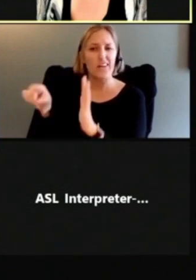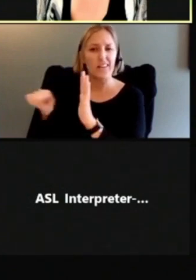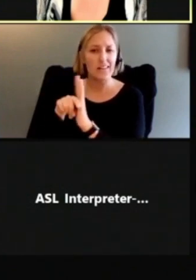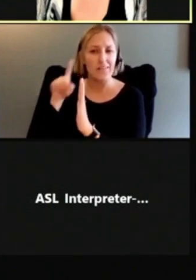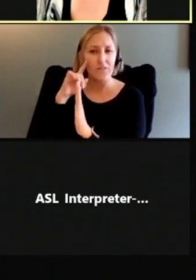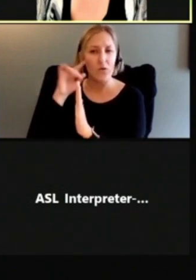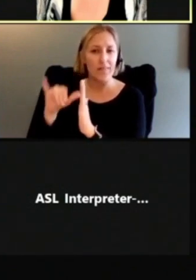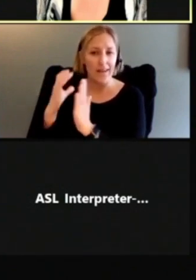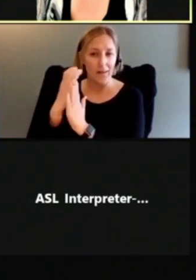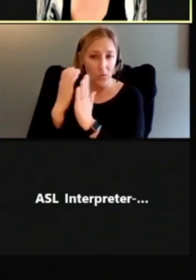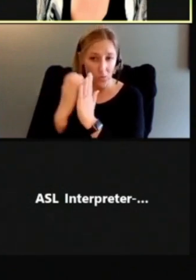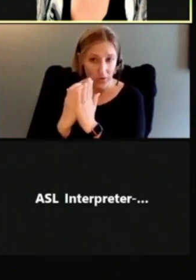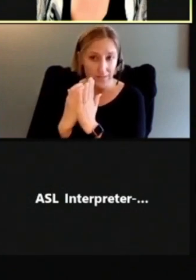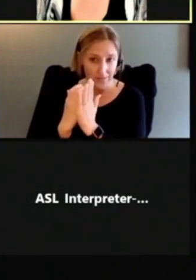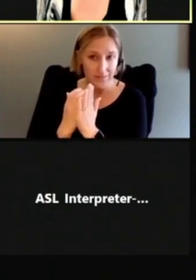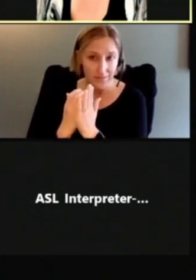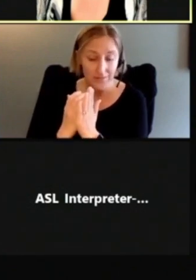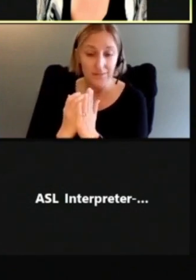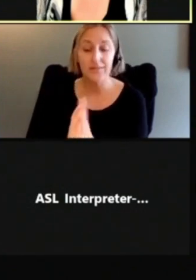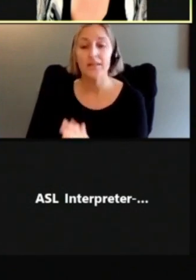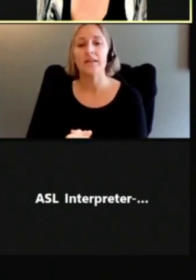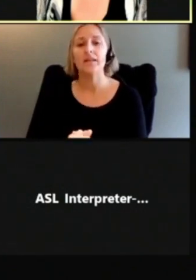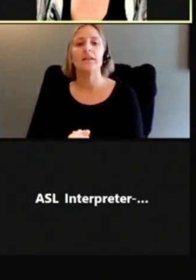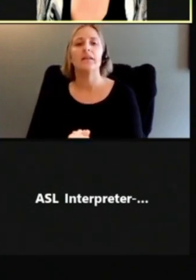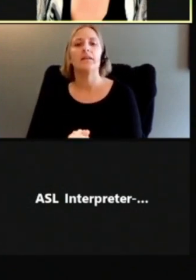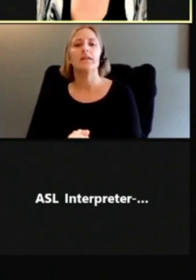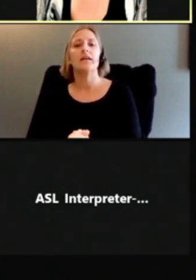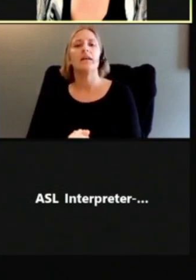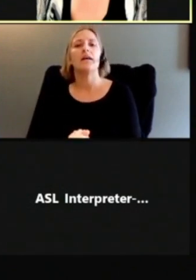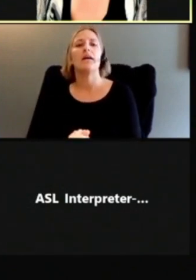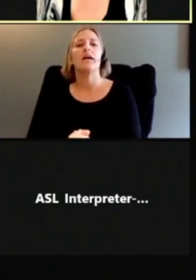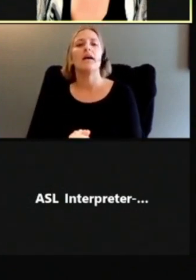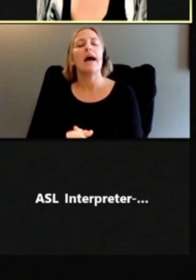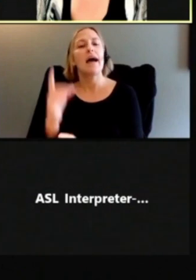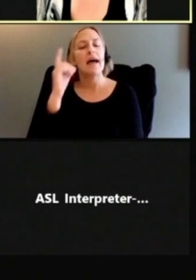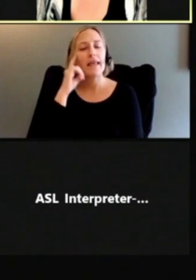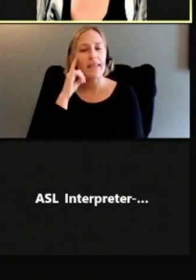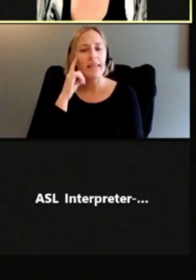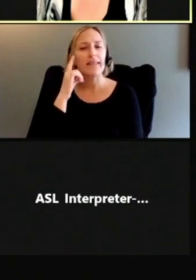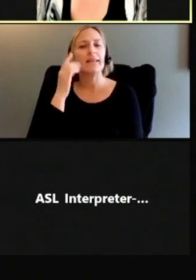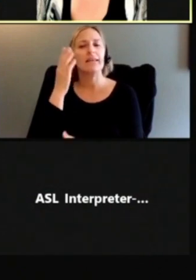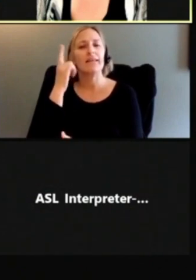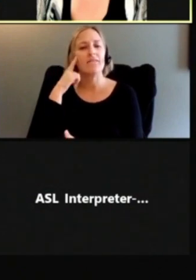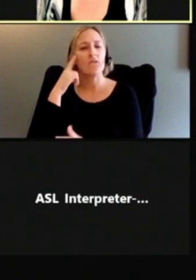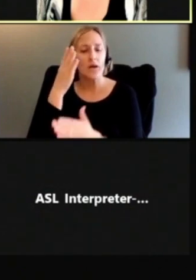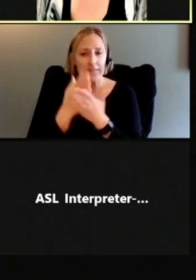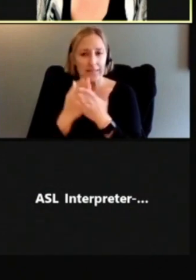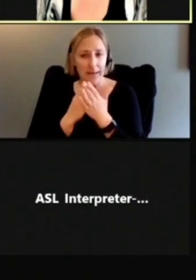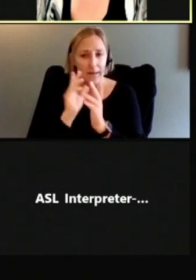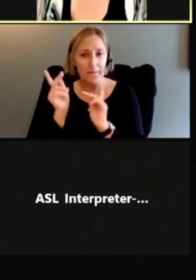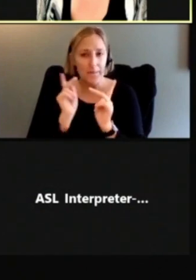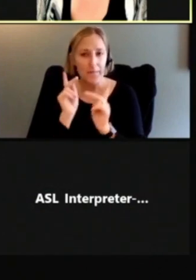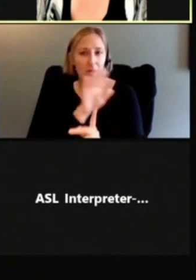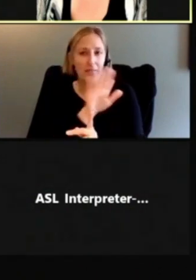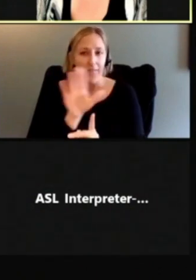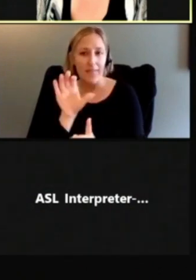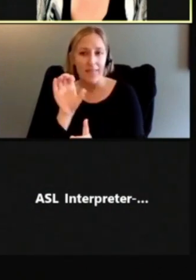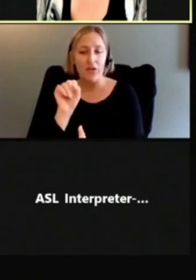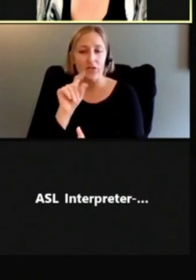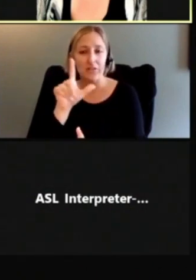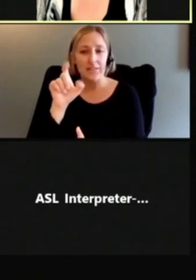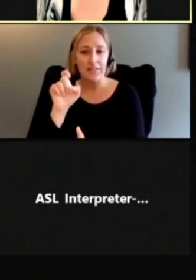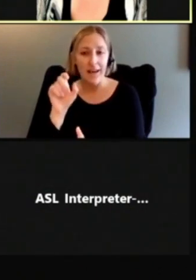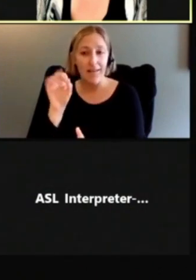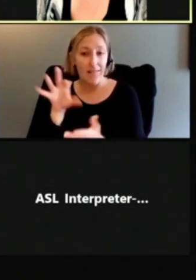a really good point. And I think for some people, this style of learning works great for them.